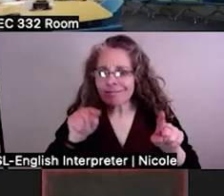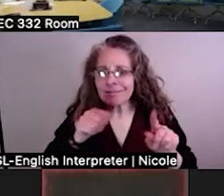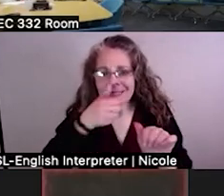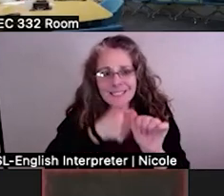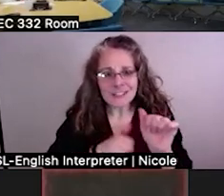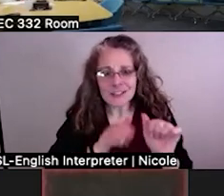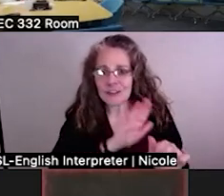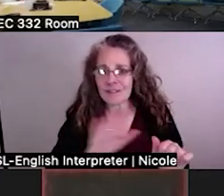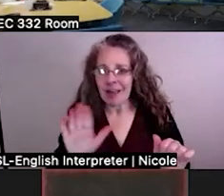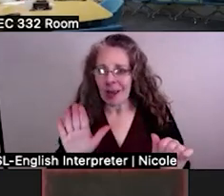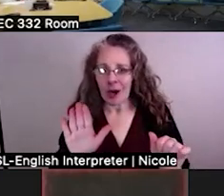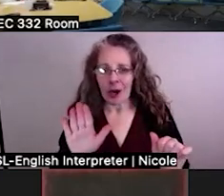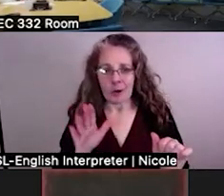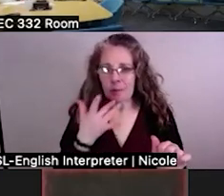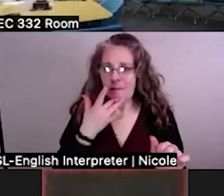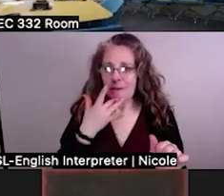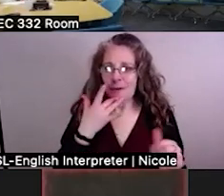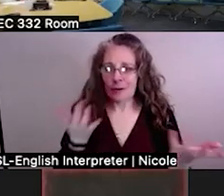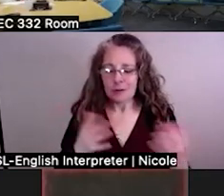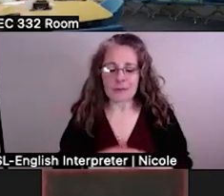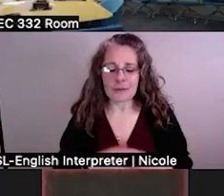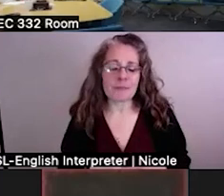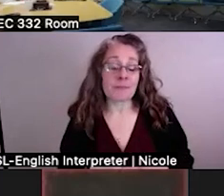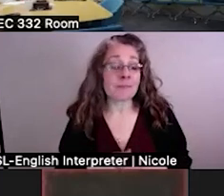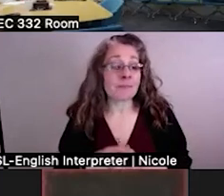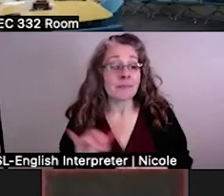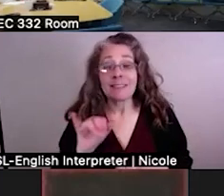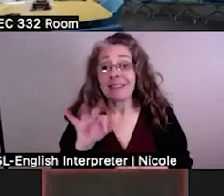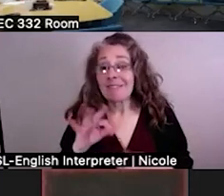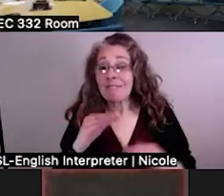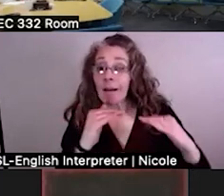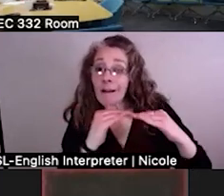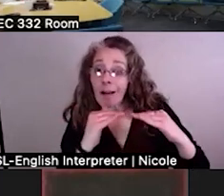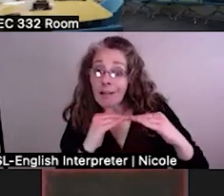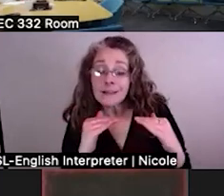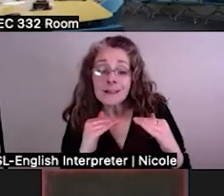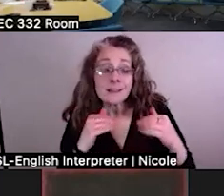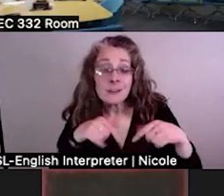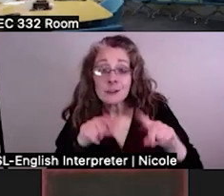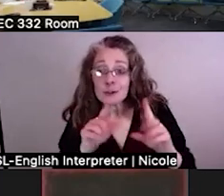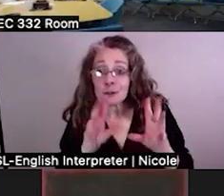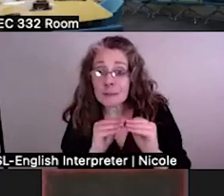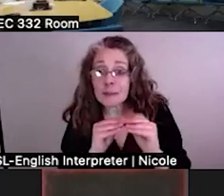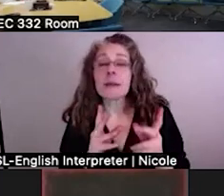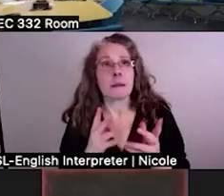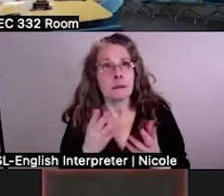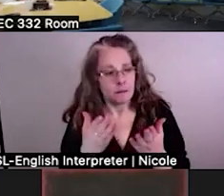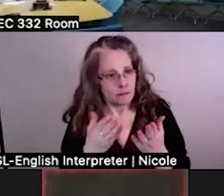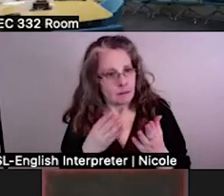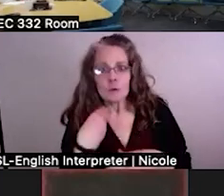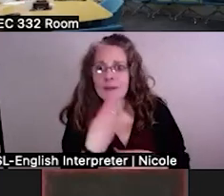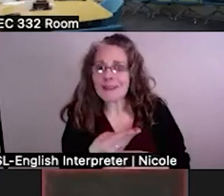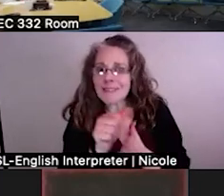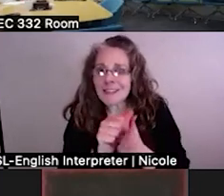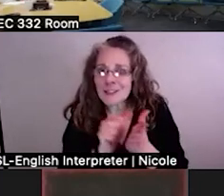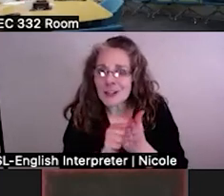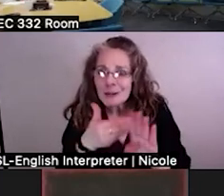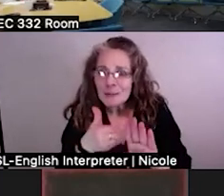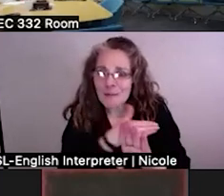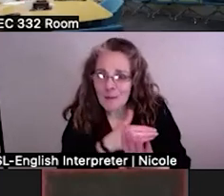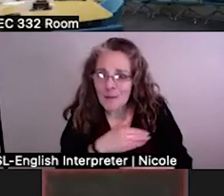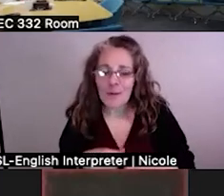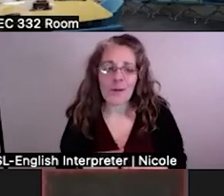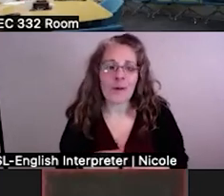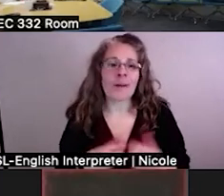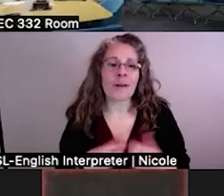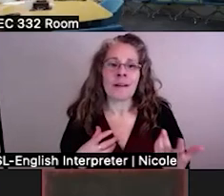important. So even if it's a colleague at a meeting, is have that agenda for the meeting before the meeting, and then have the meeting and then